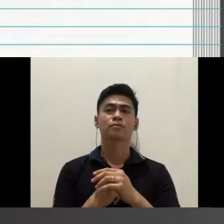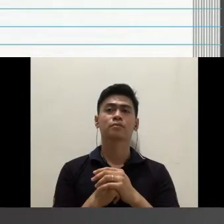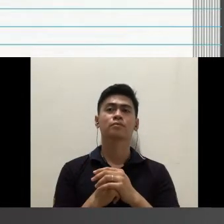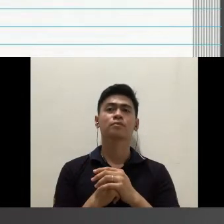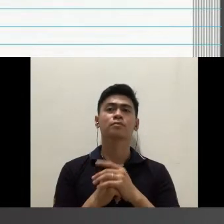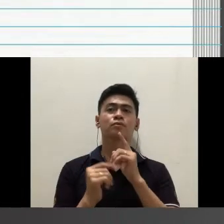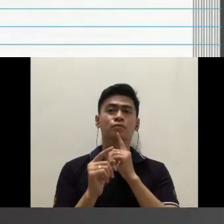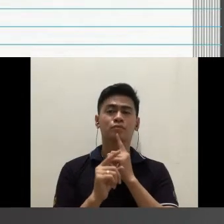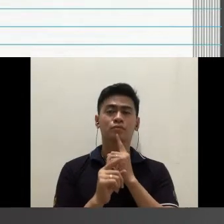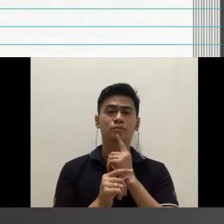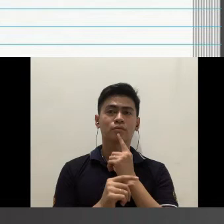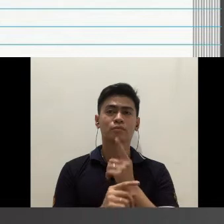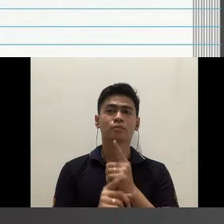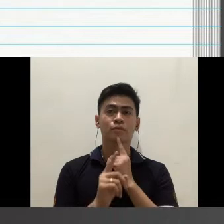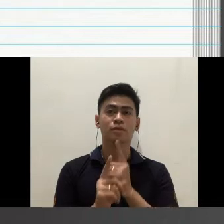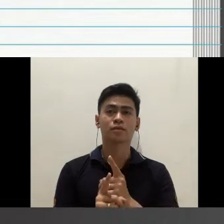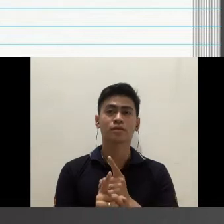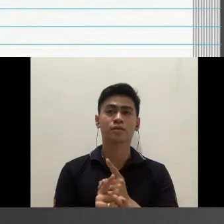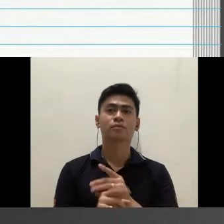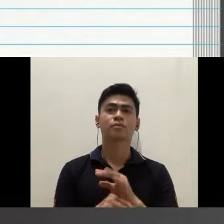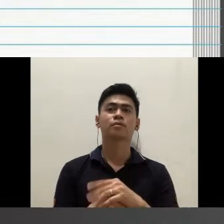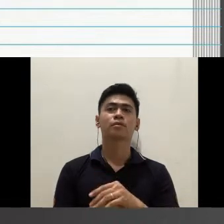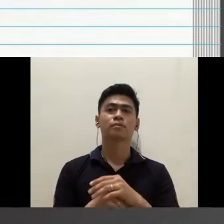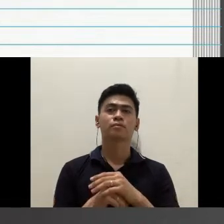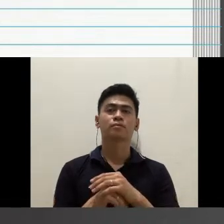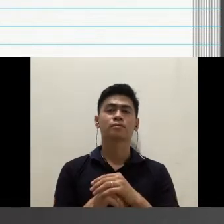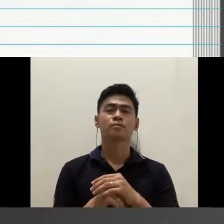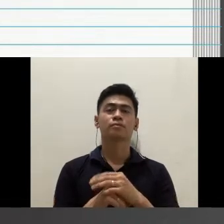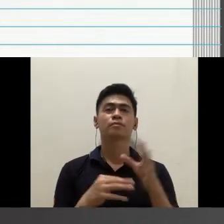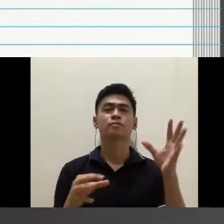evidence, personal judgment.